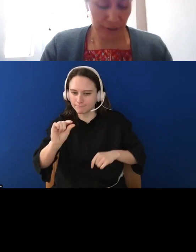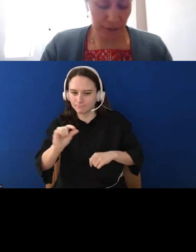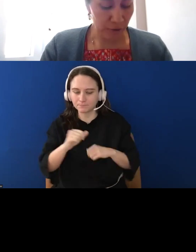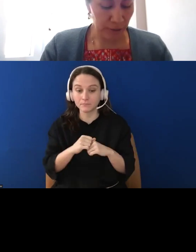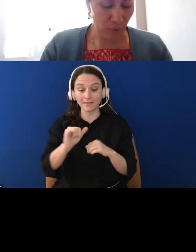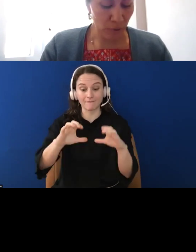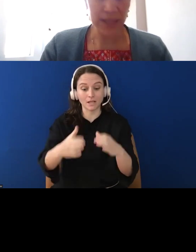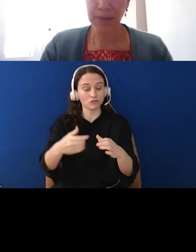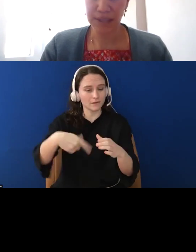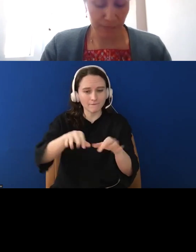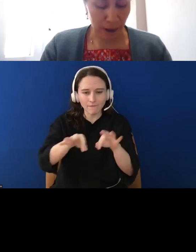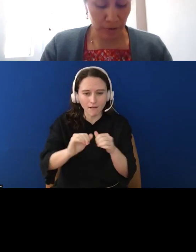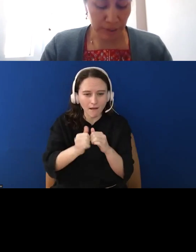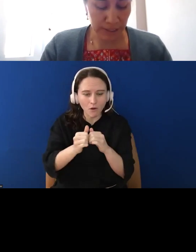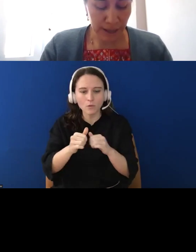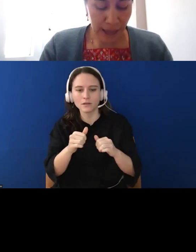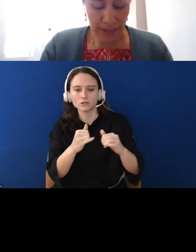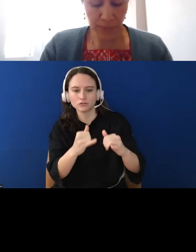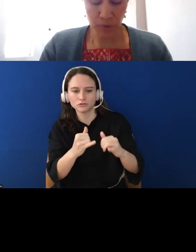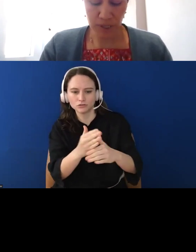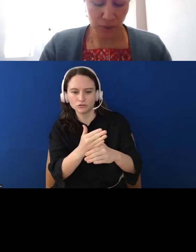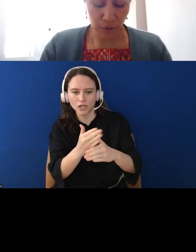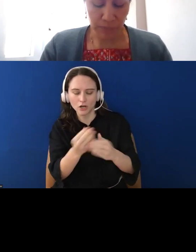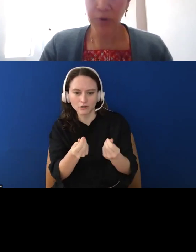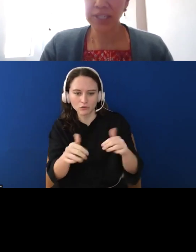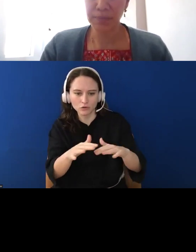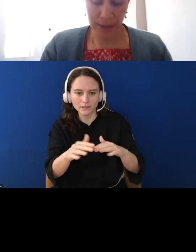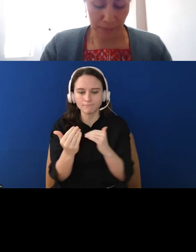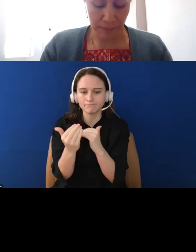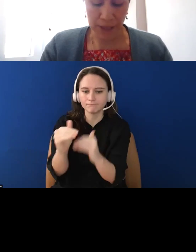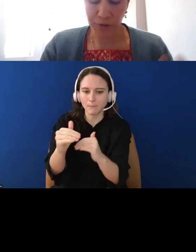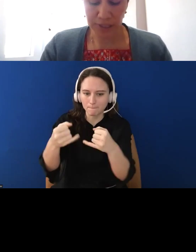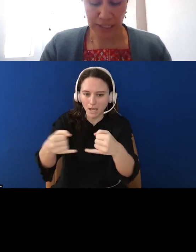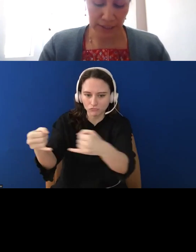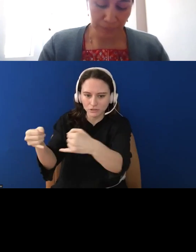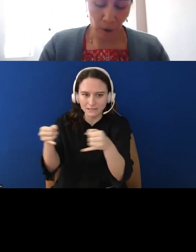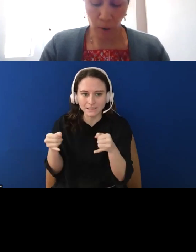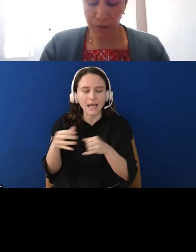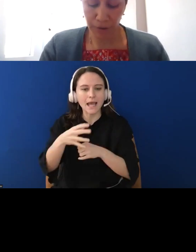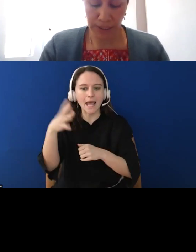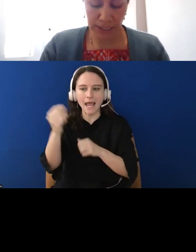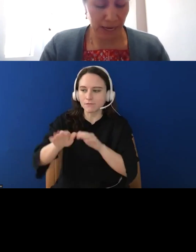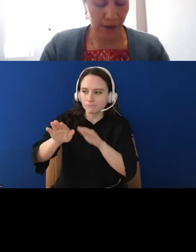shared territory with delimited boundaries and the possession of a principal patron deity,